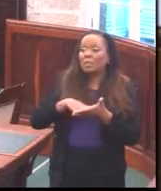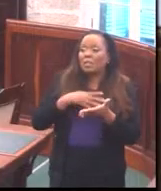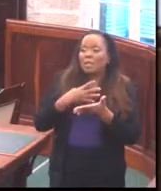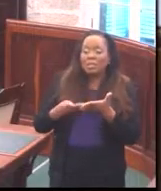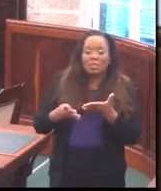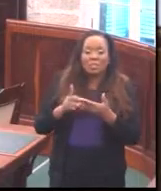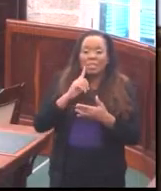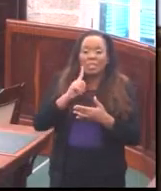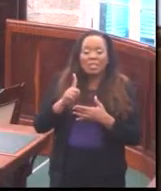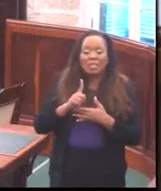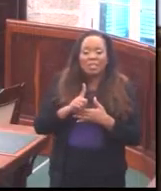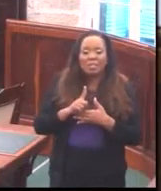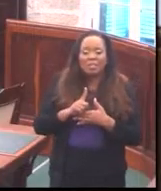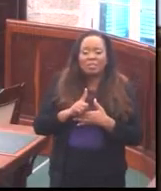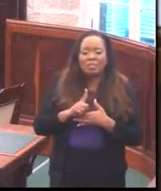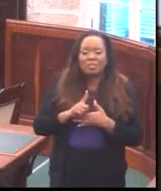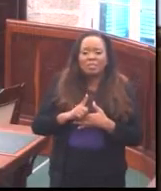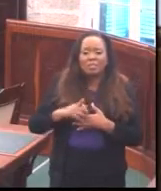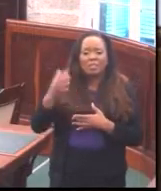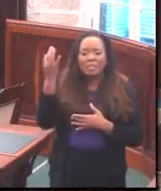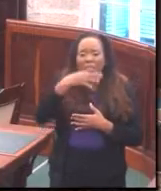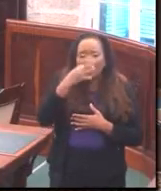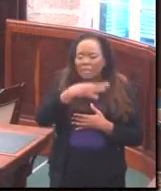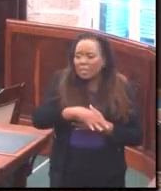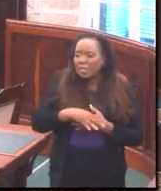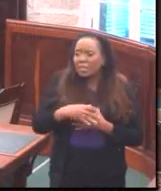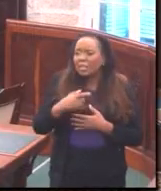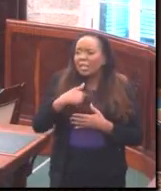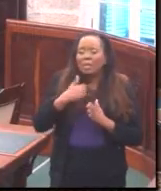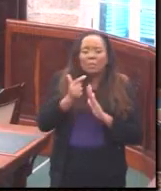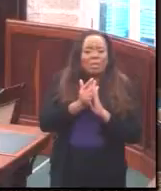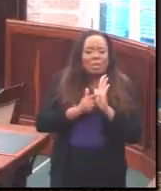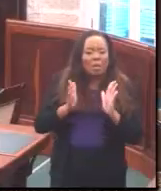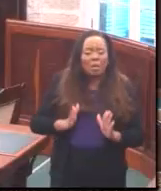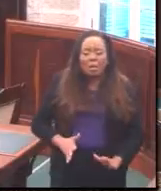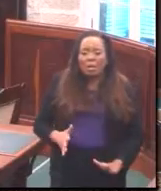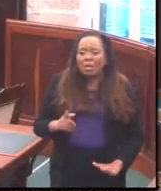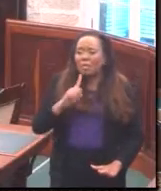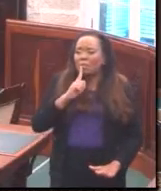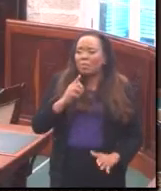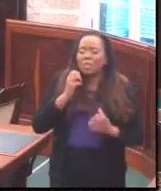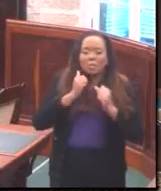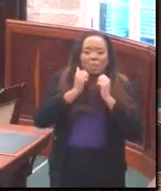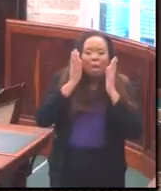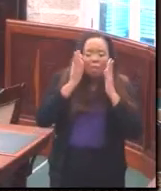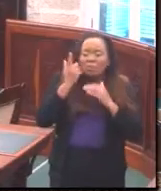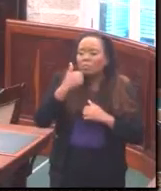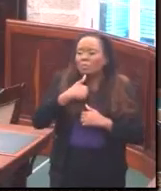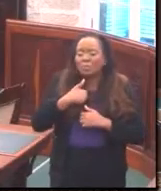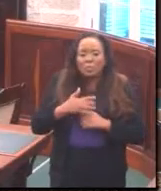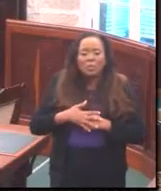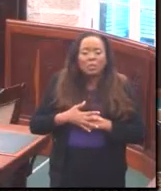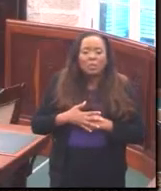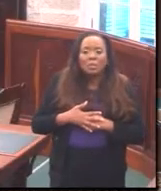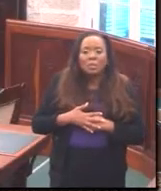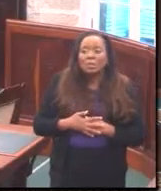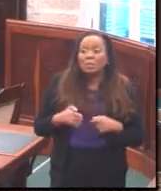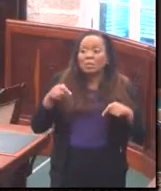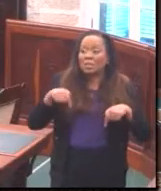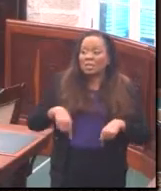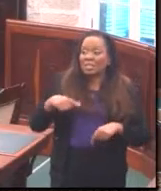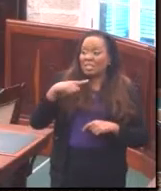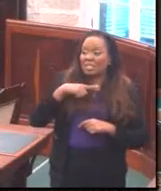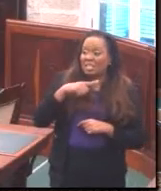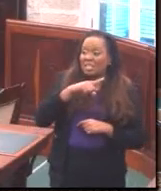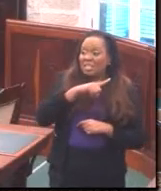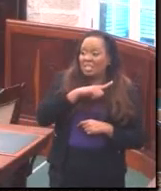sir, that as a lawyer, it will embarrass you to hear that this legislation is asking